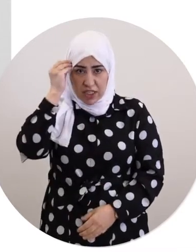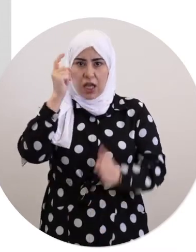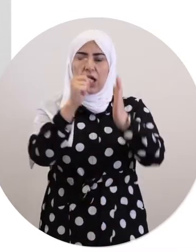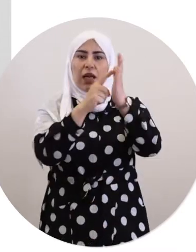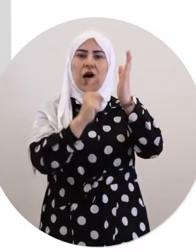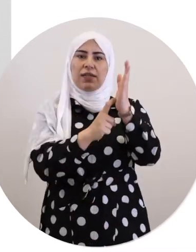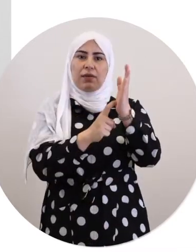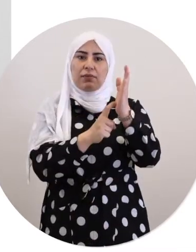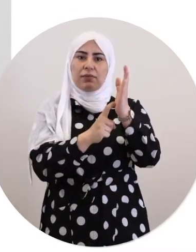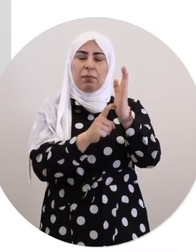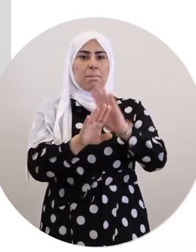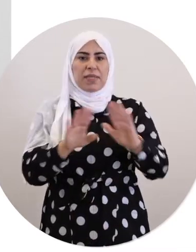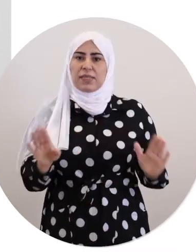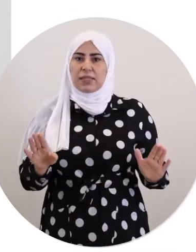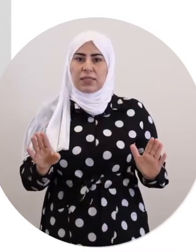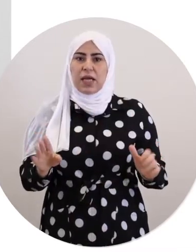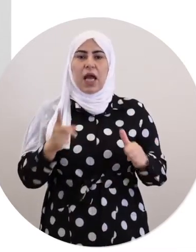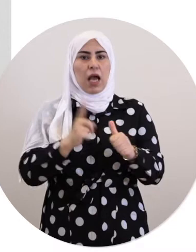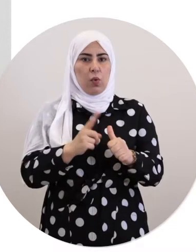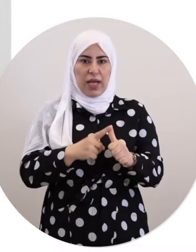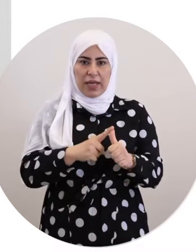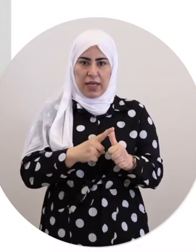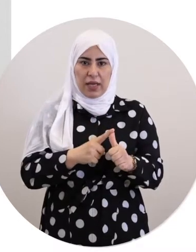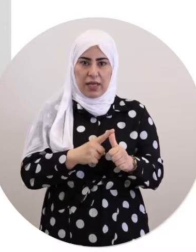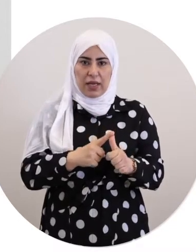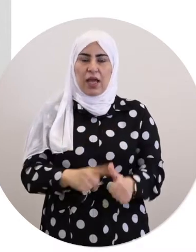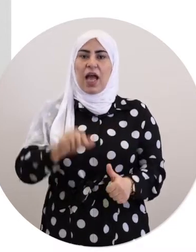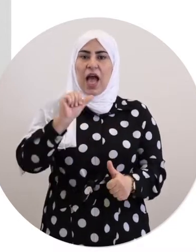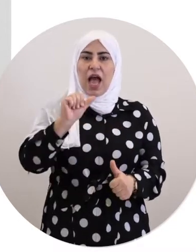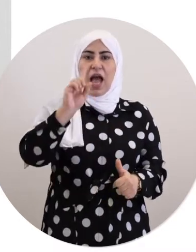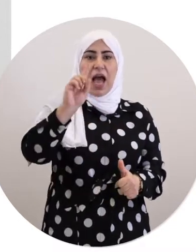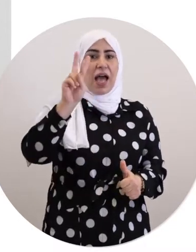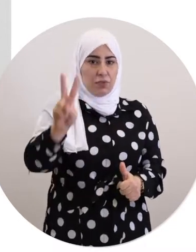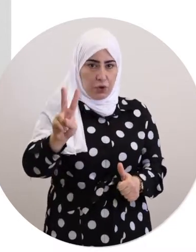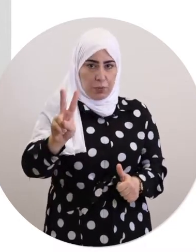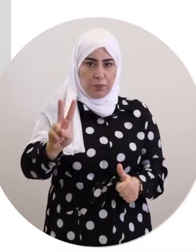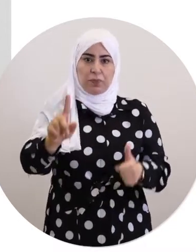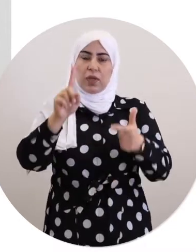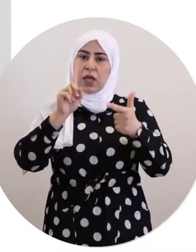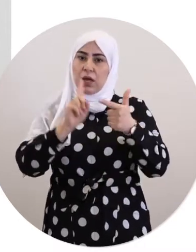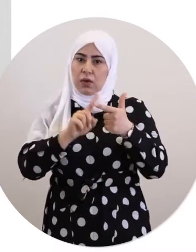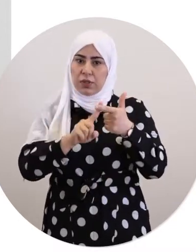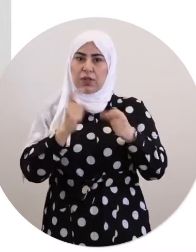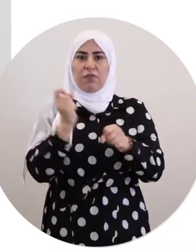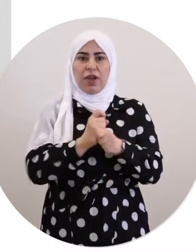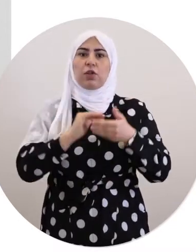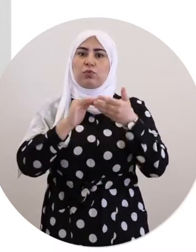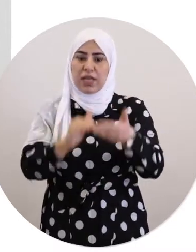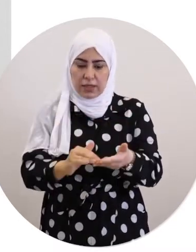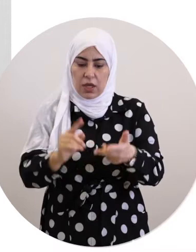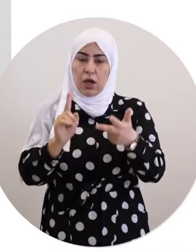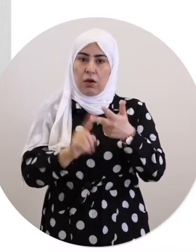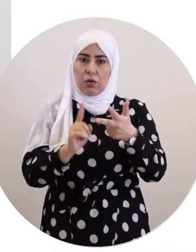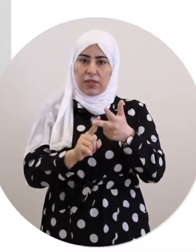sentences is to follow the equation. And I've added the equation for you on the board. It's adverb plus auxiliary